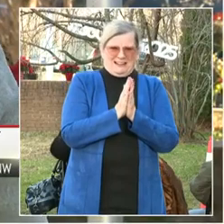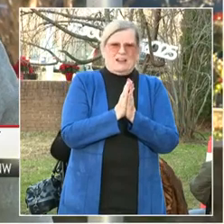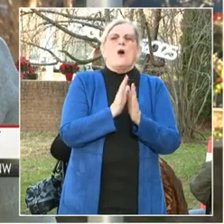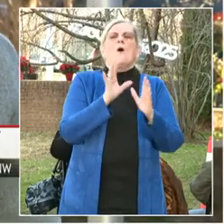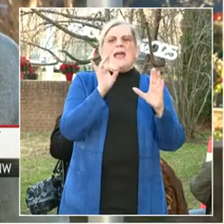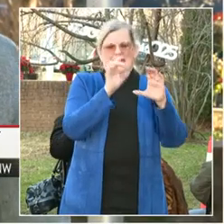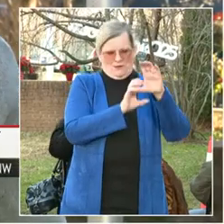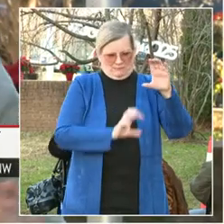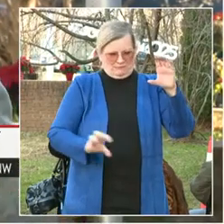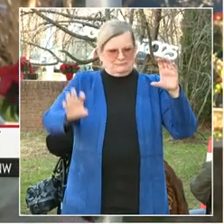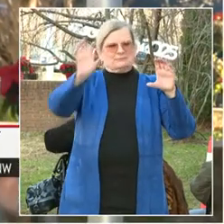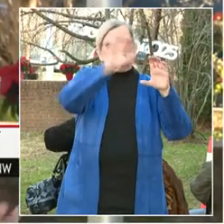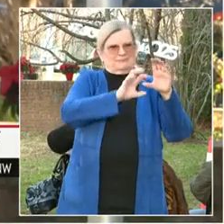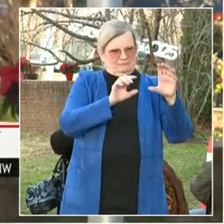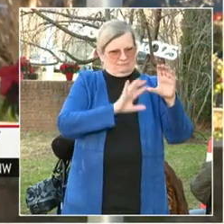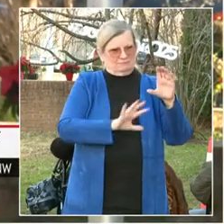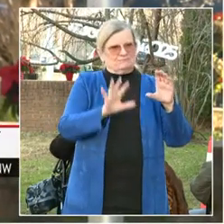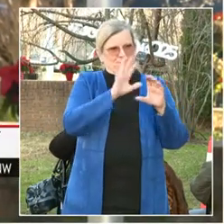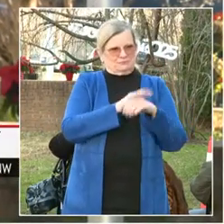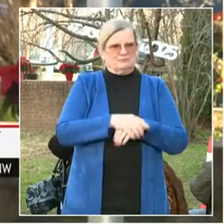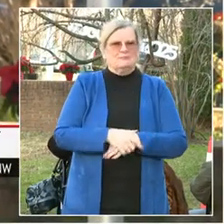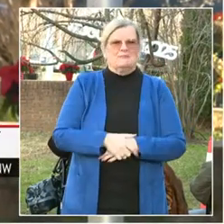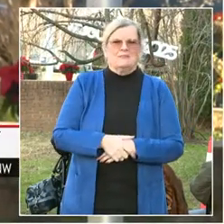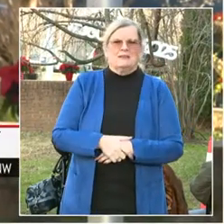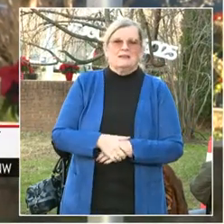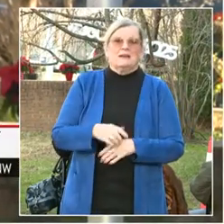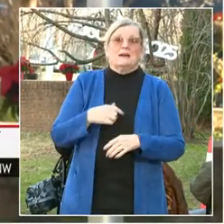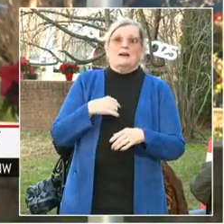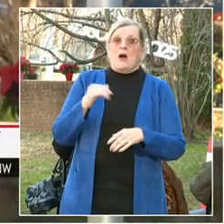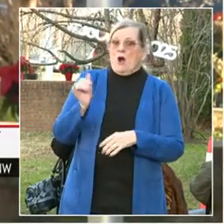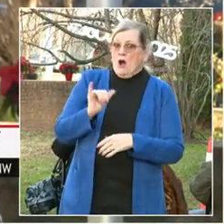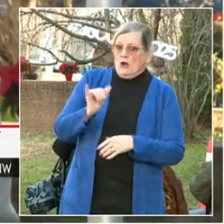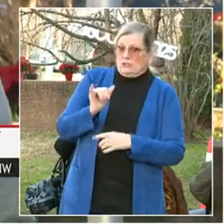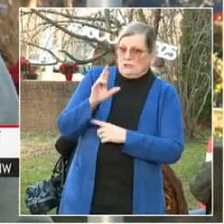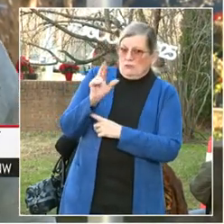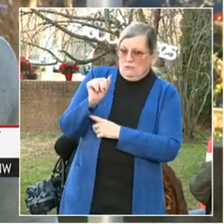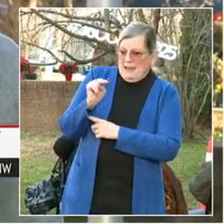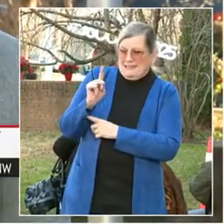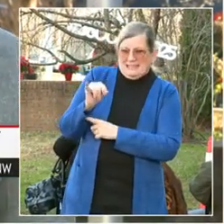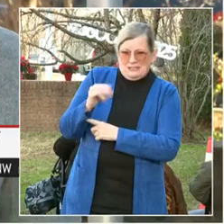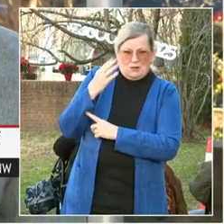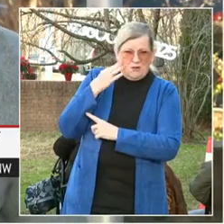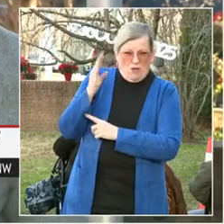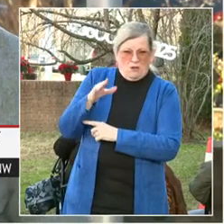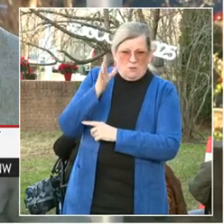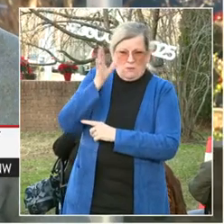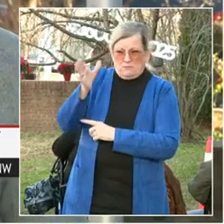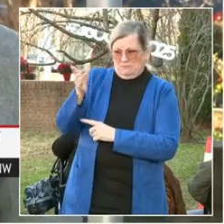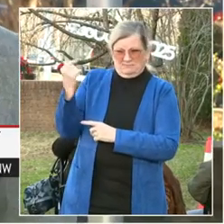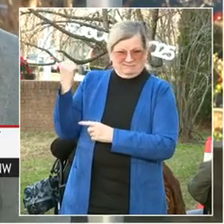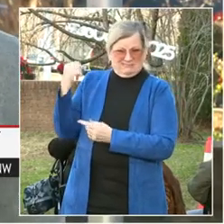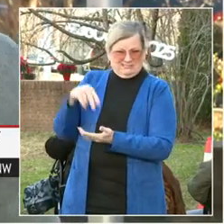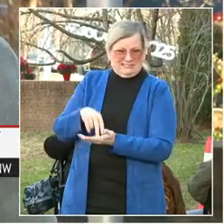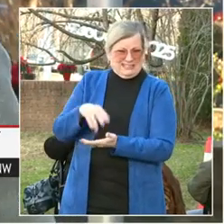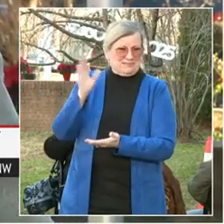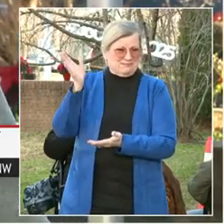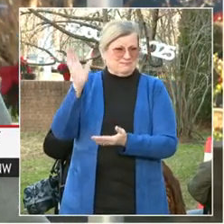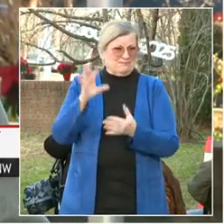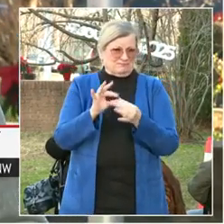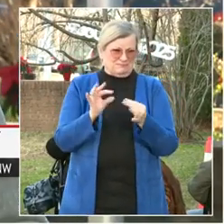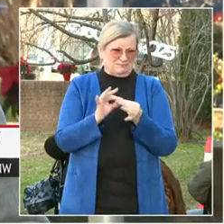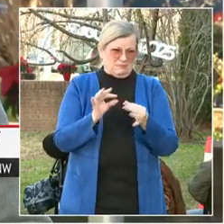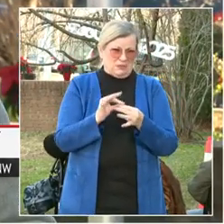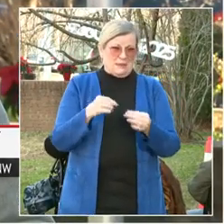We're also here to say, lest Randy gets up from his seat, how we transform this